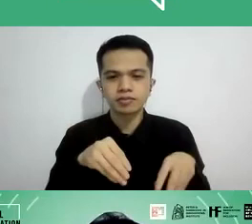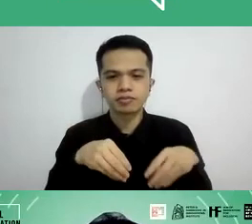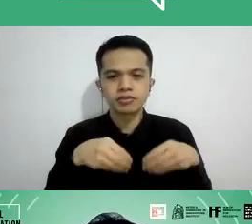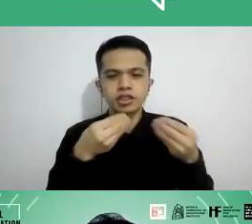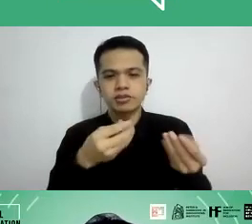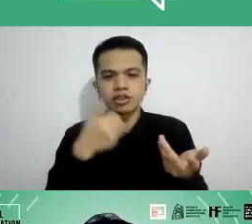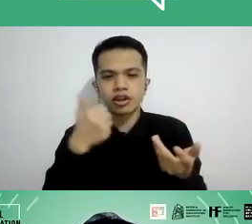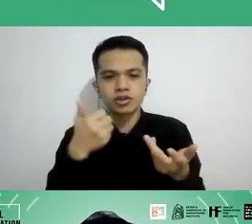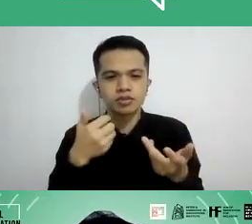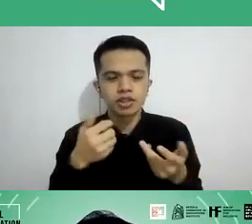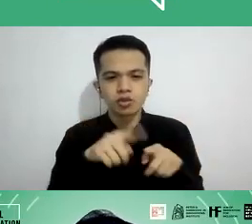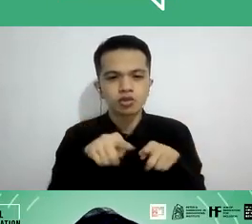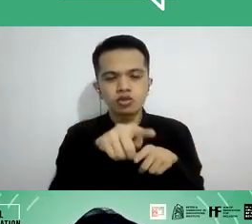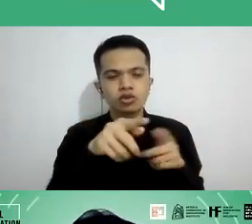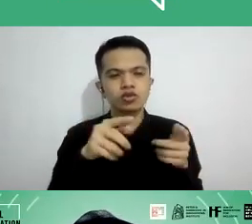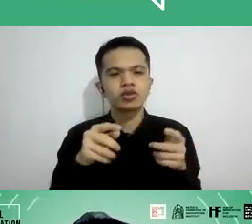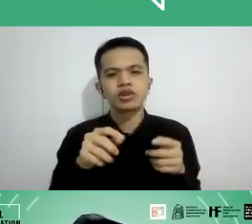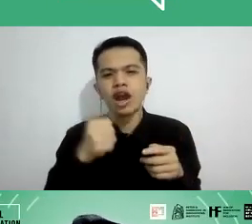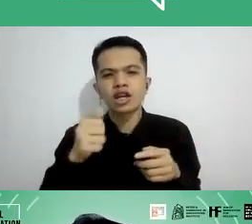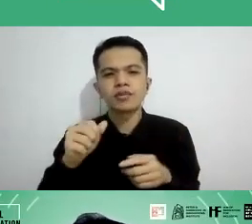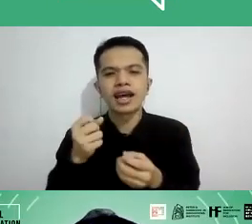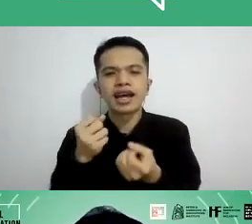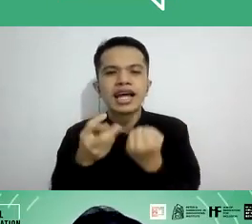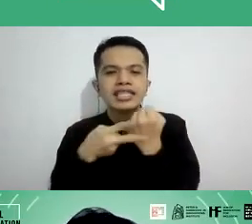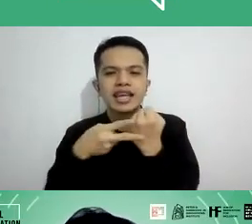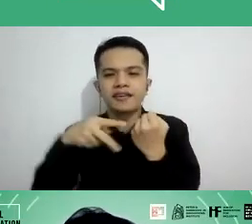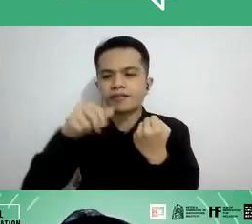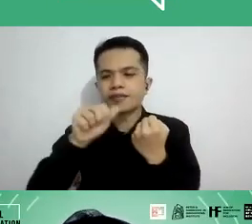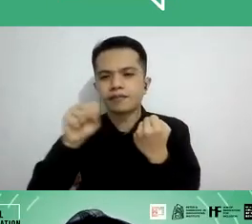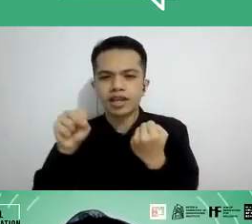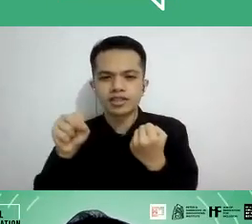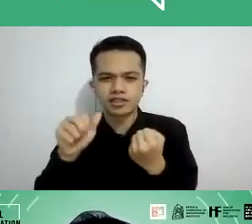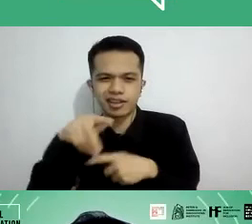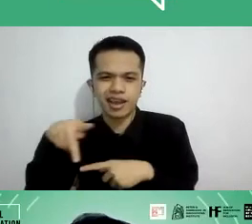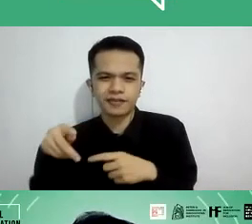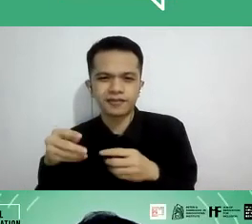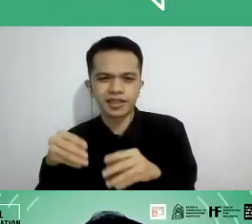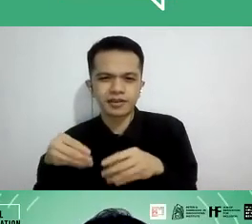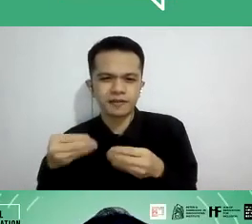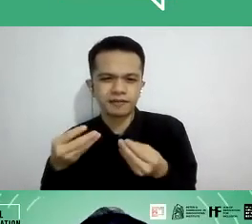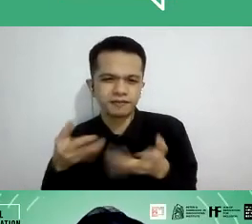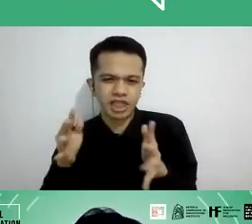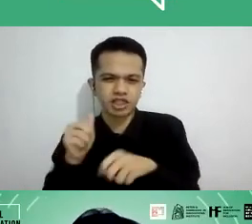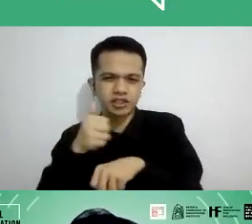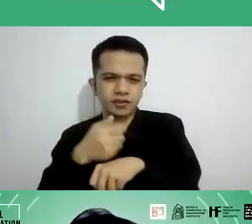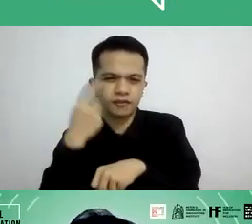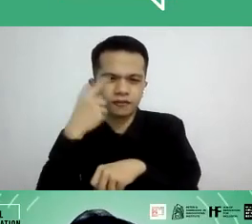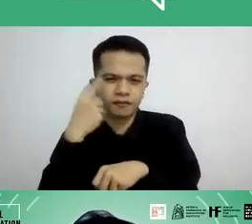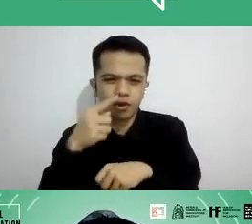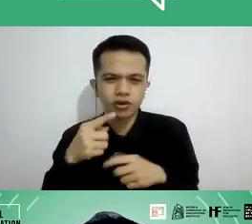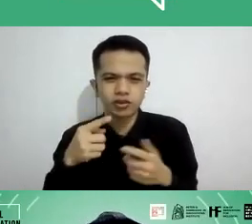for examples. Another one is SafePass, or one of the numerous apps that have been released for contact